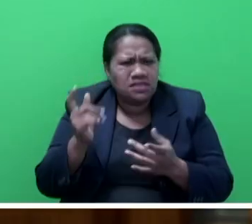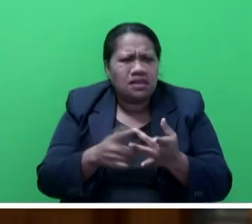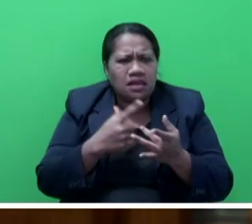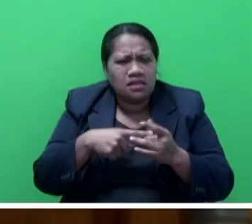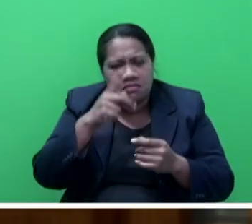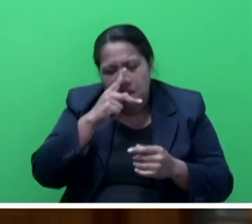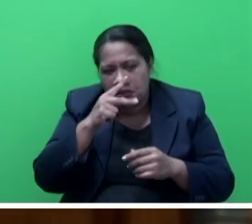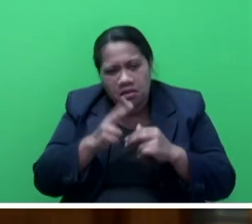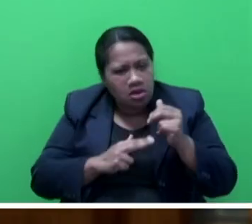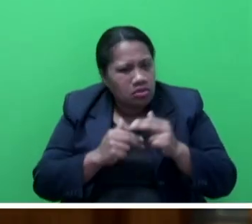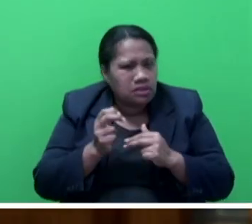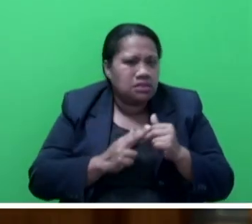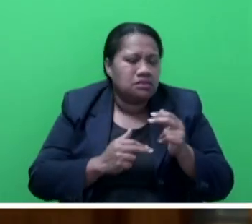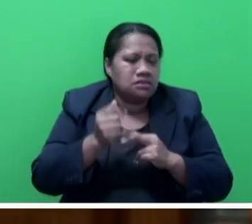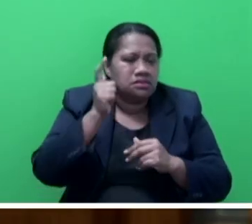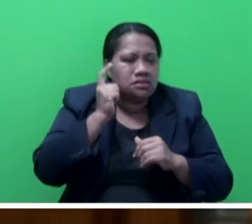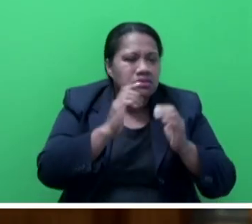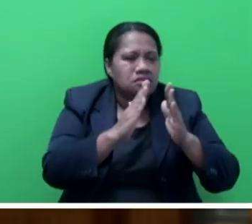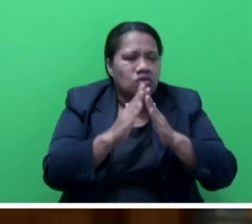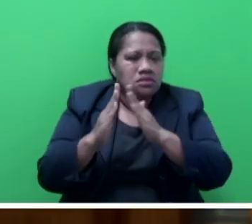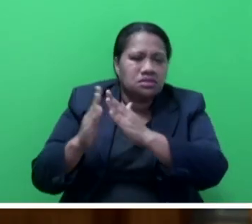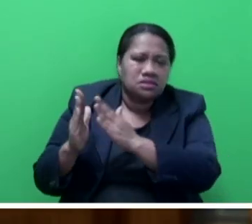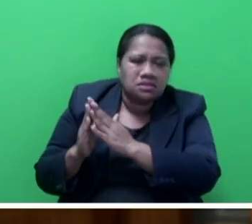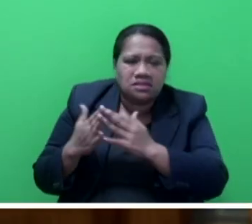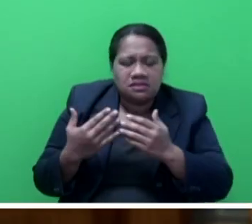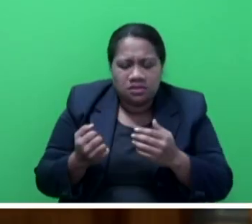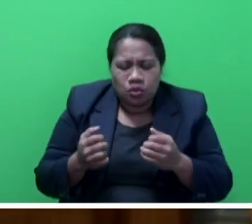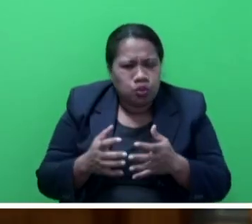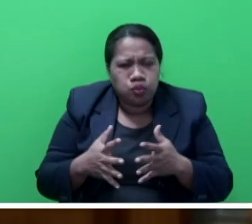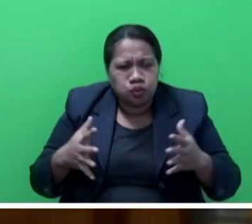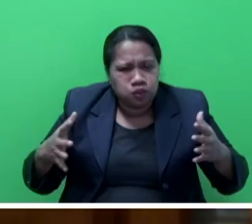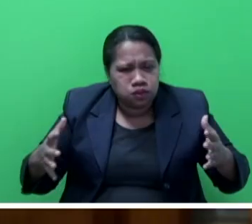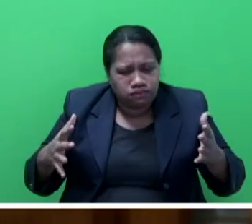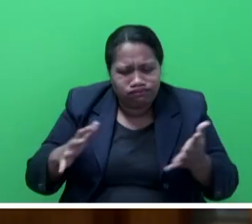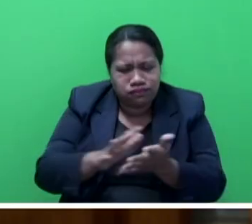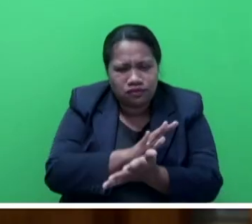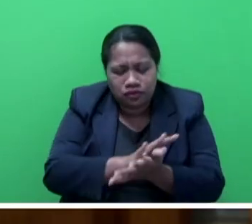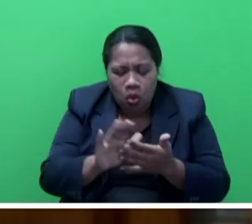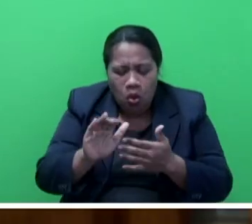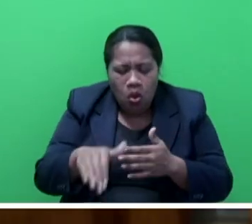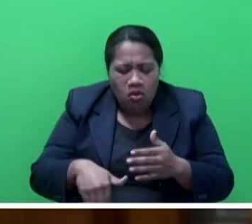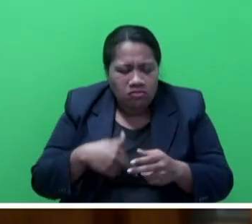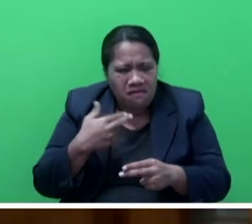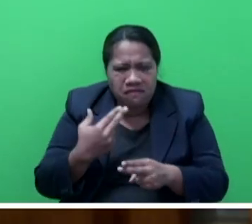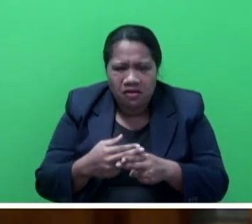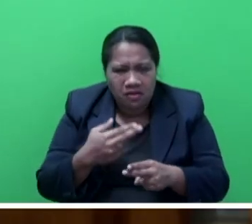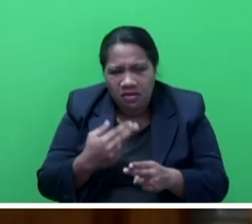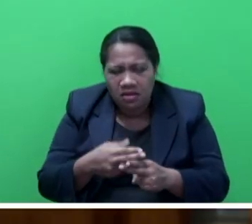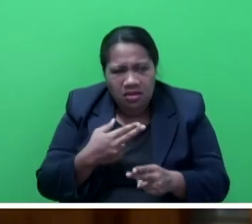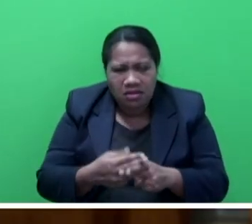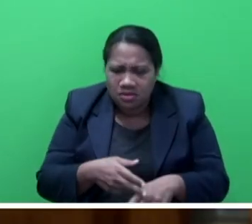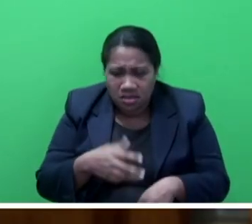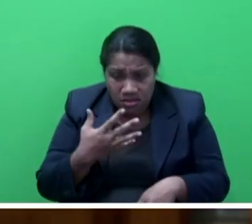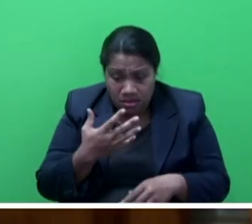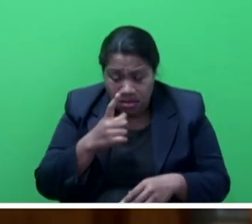buildings, teachers' quarters. There was widespread destruction of homes, farms, livelihood, and even caused serious injuries and